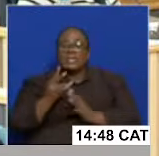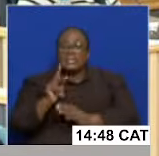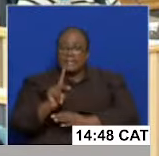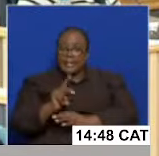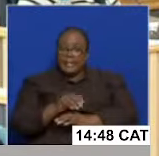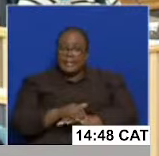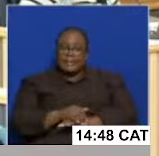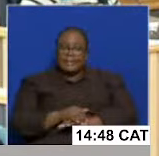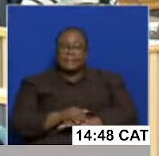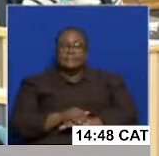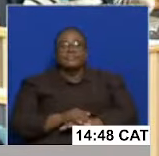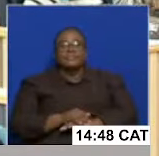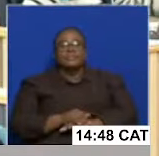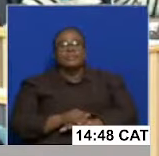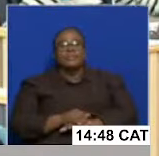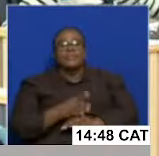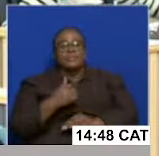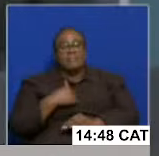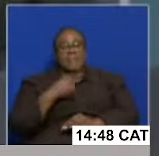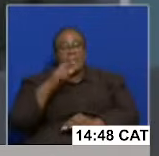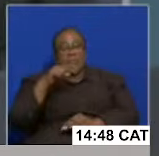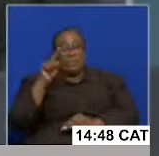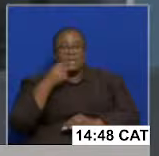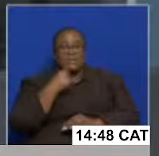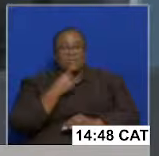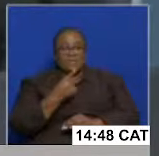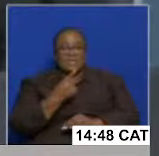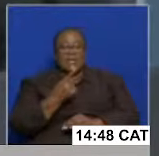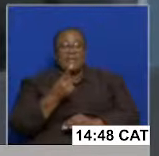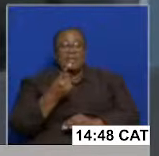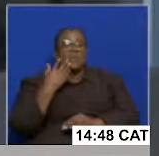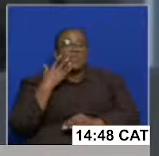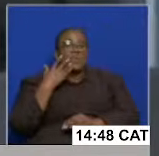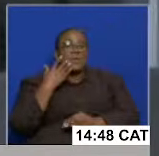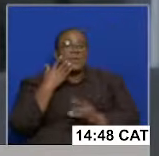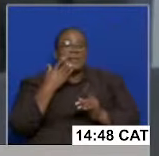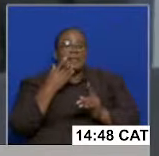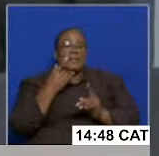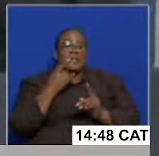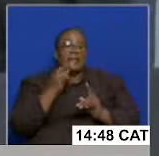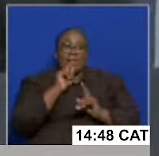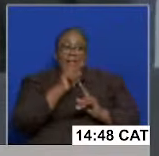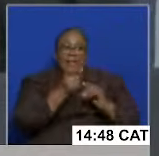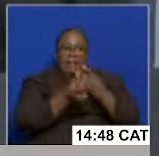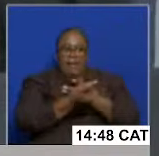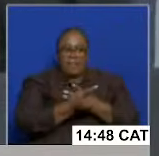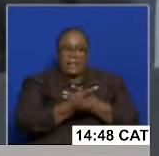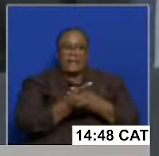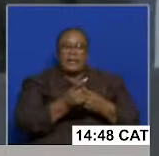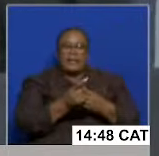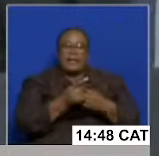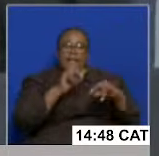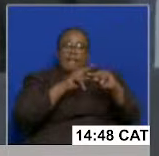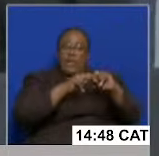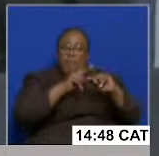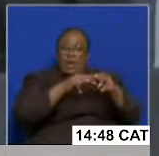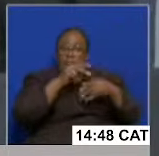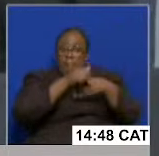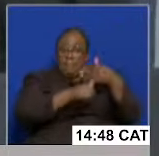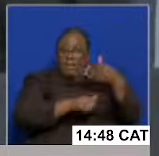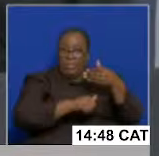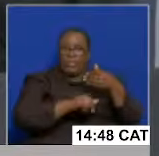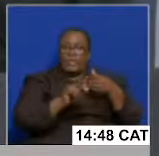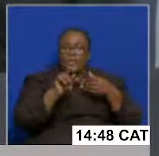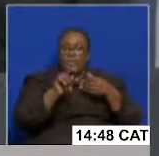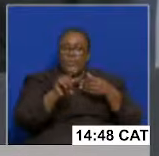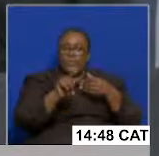am I correct that at the time of the incident in February 23rd, 23, you were a JMPD officer,